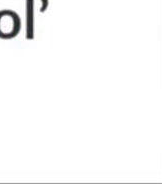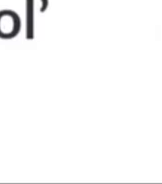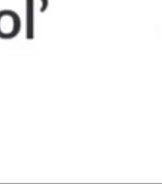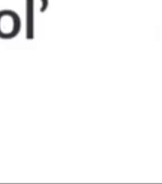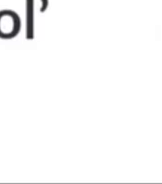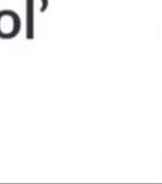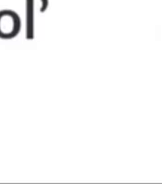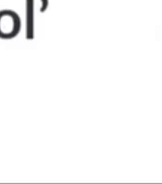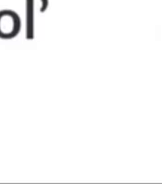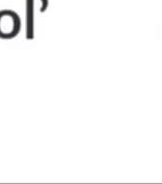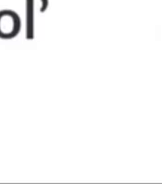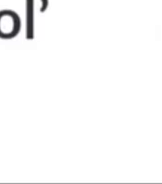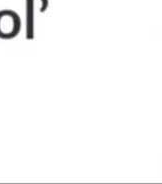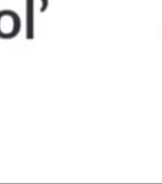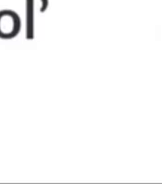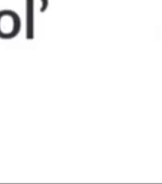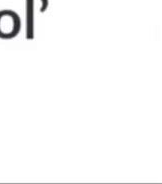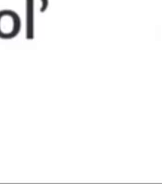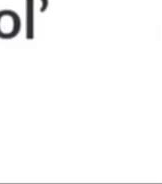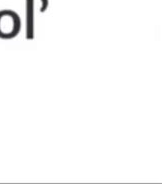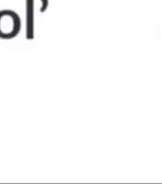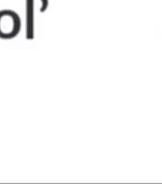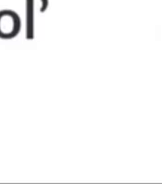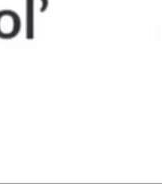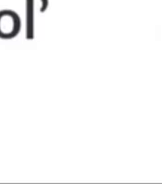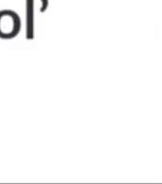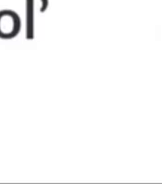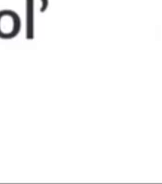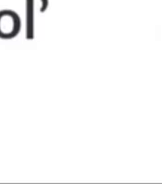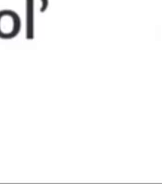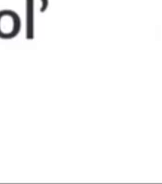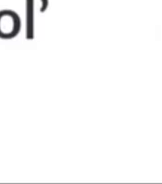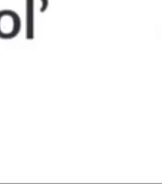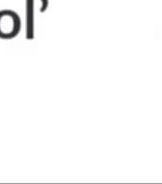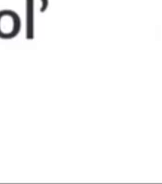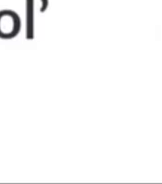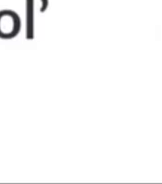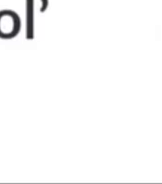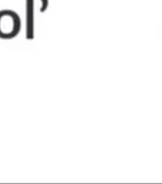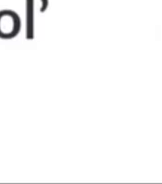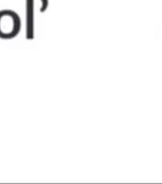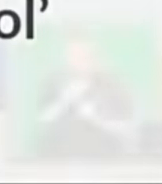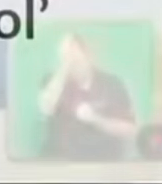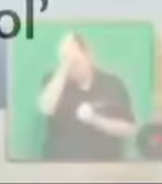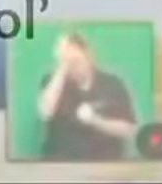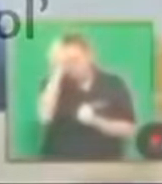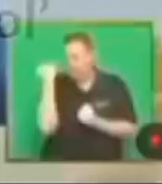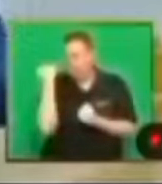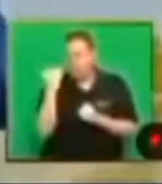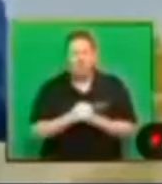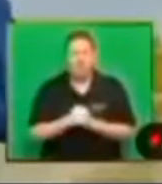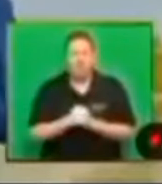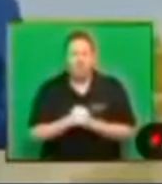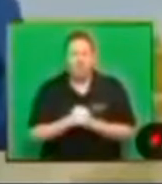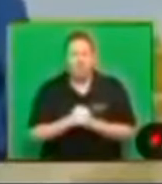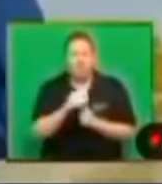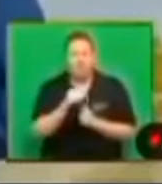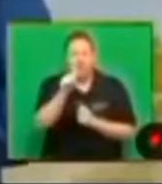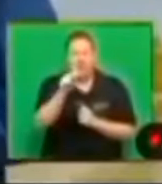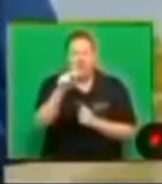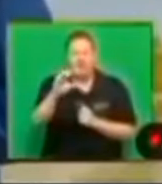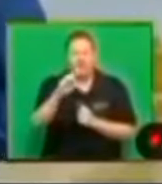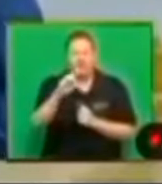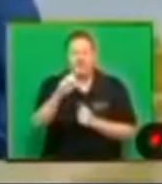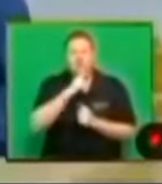protect the former president in terms of corruption. They misused, the ANC misused its